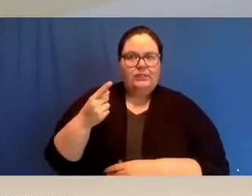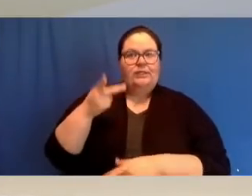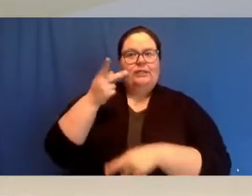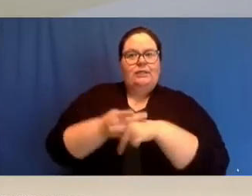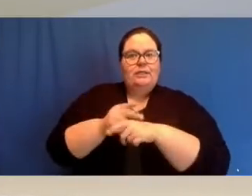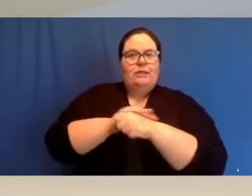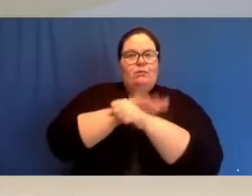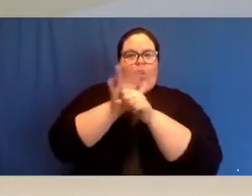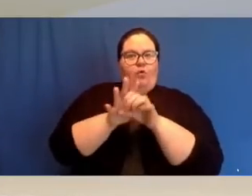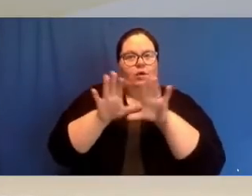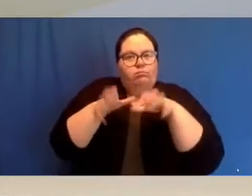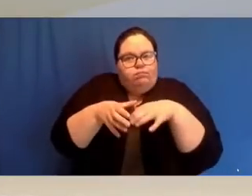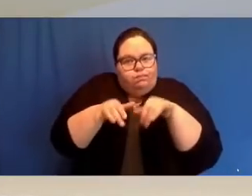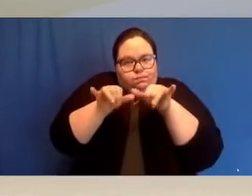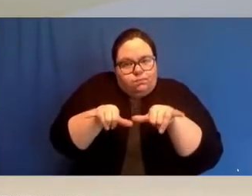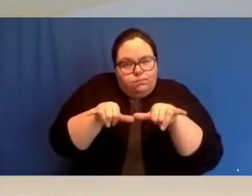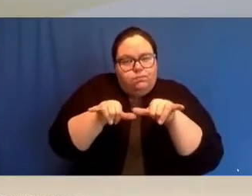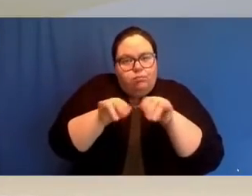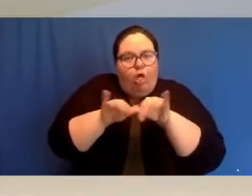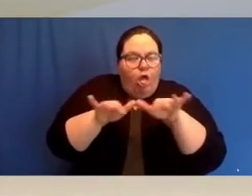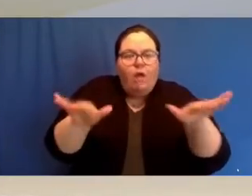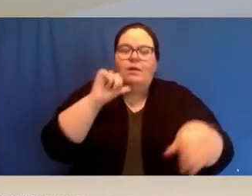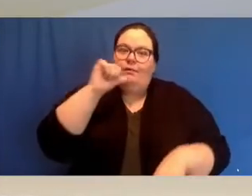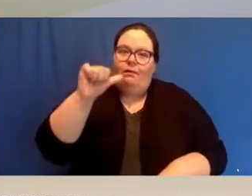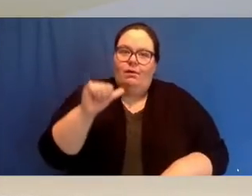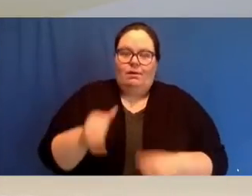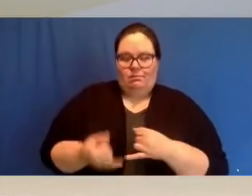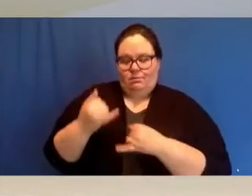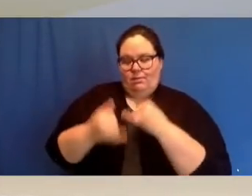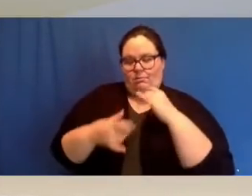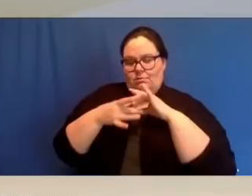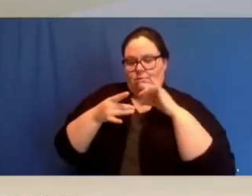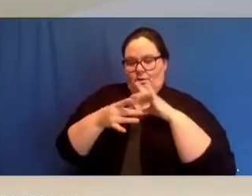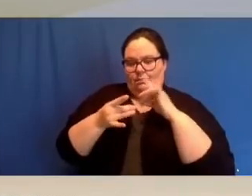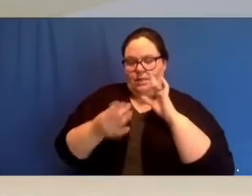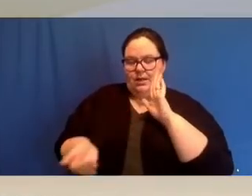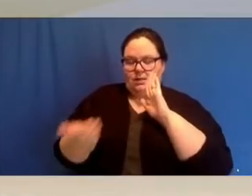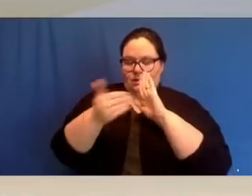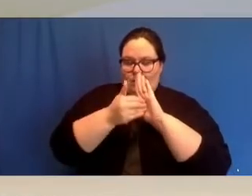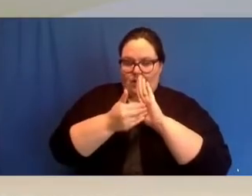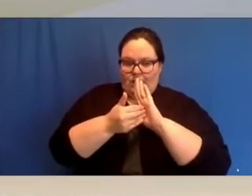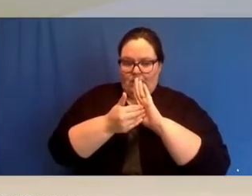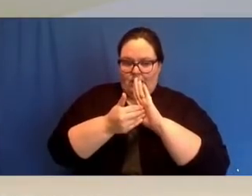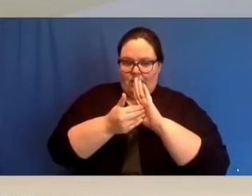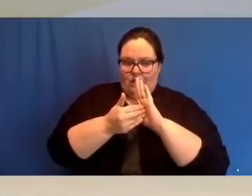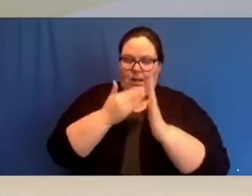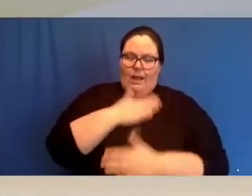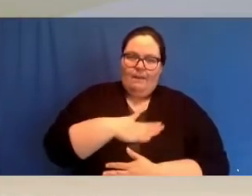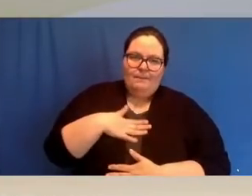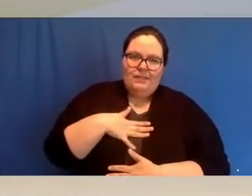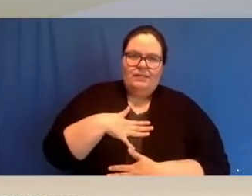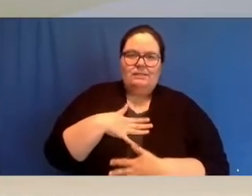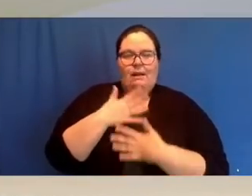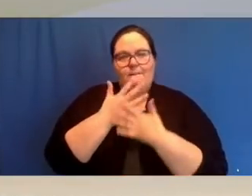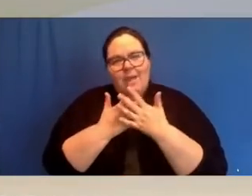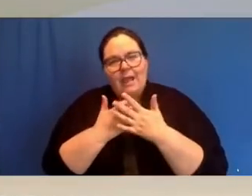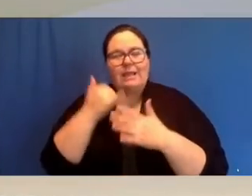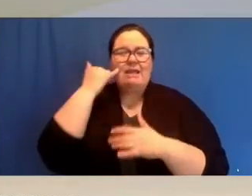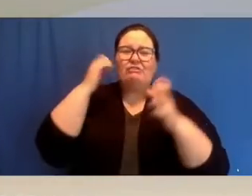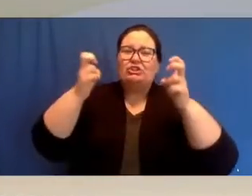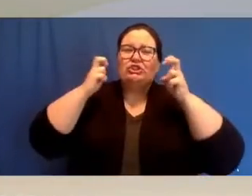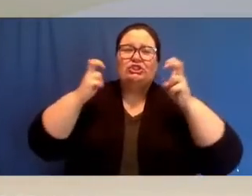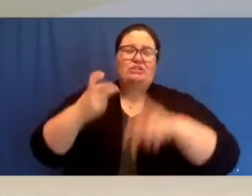be announcing. And last but not least, I say it again, and I beg those, if you haven't